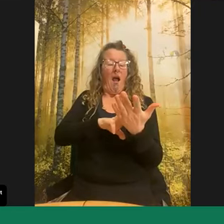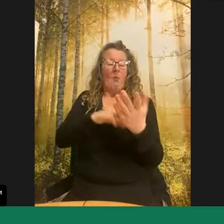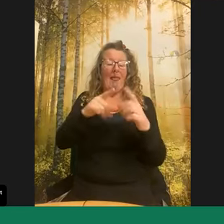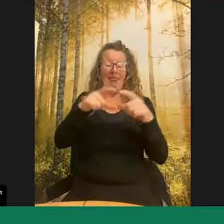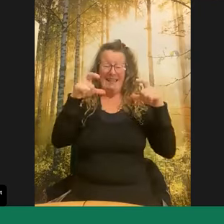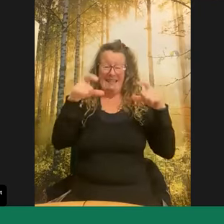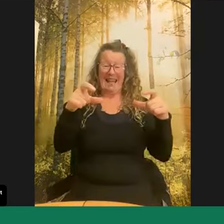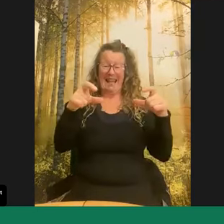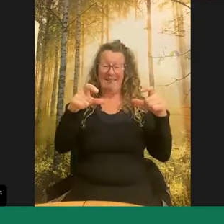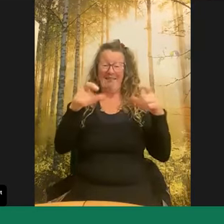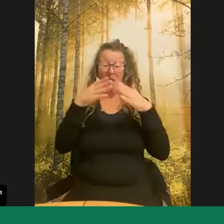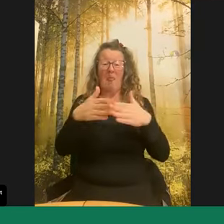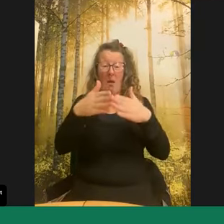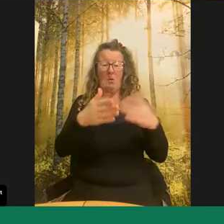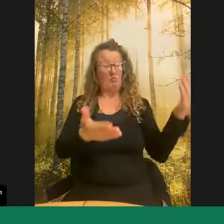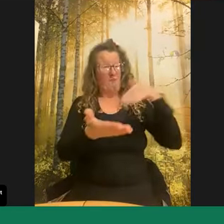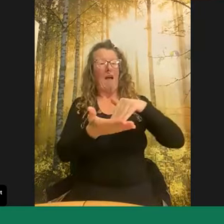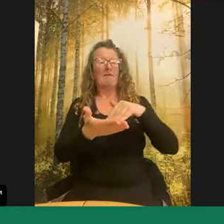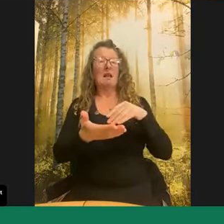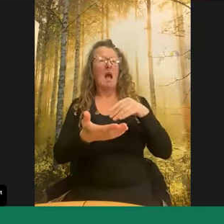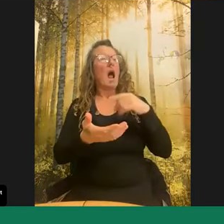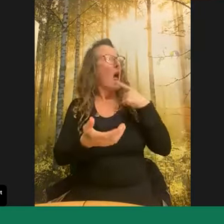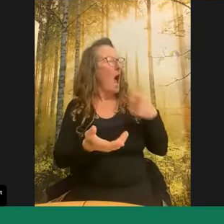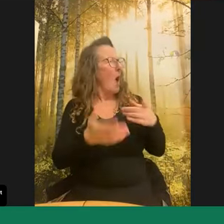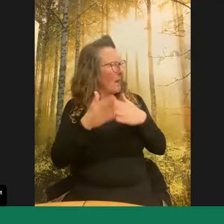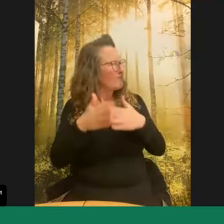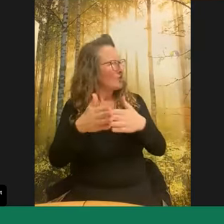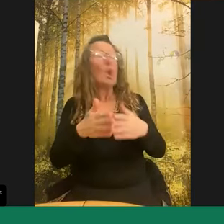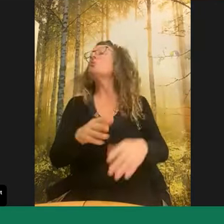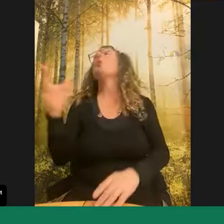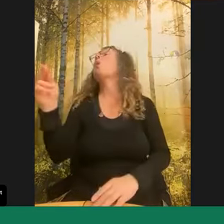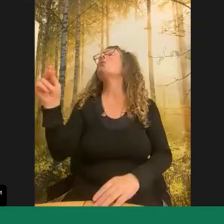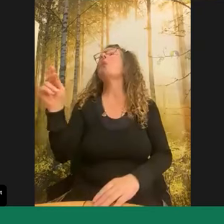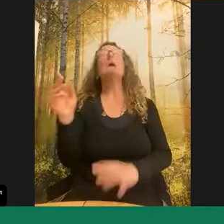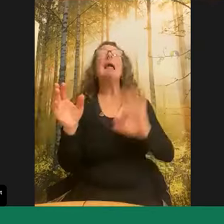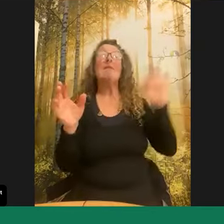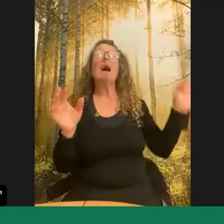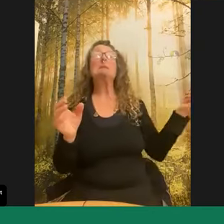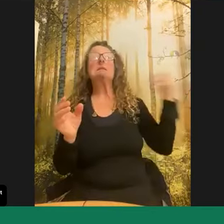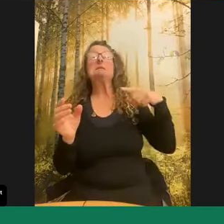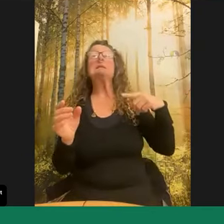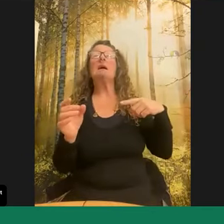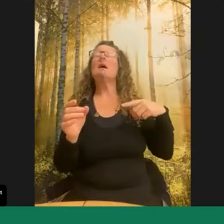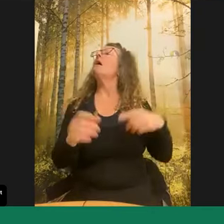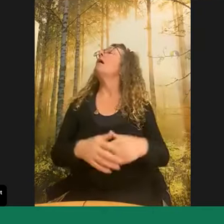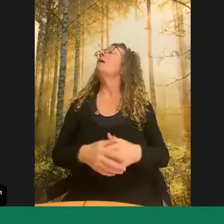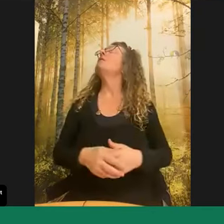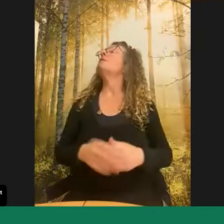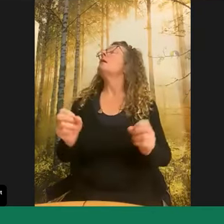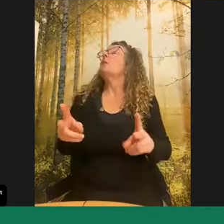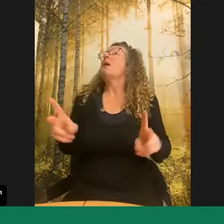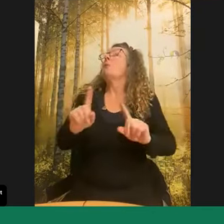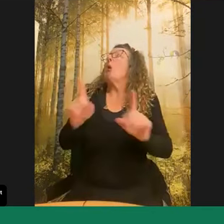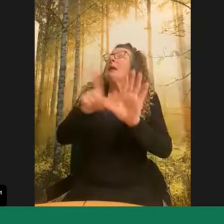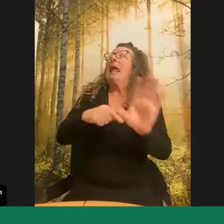to come over. And I was like, oh, was she part of Windrush? He was like, no, she wasn't Windrush. She was invited. And there's this, I was like, okay, but what year? And, you